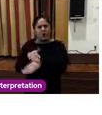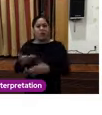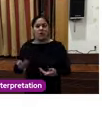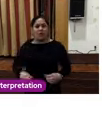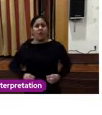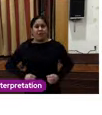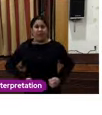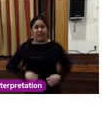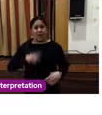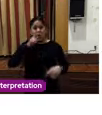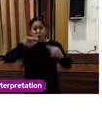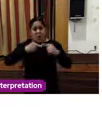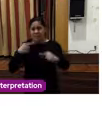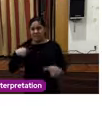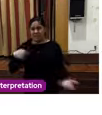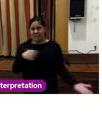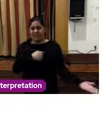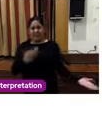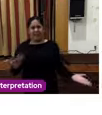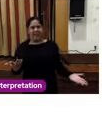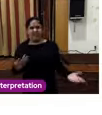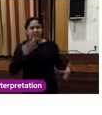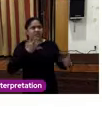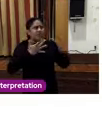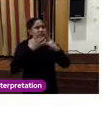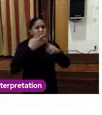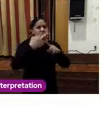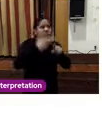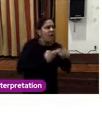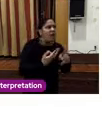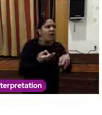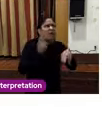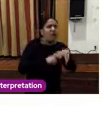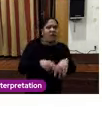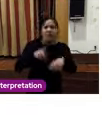that puts the pain in our pocket. And then you pair that with rent,